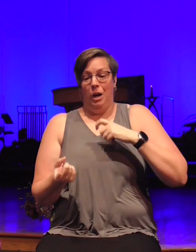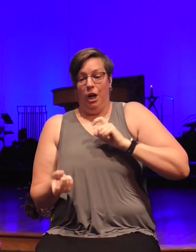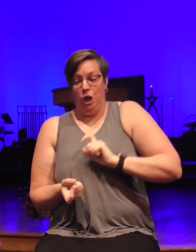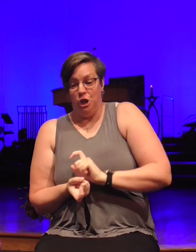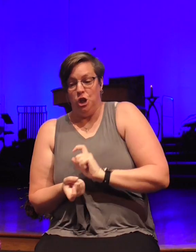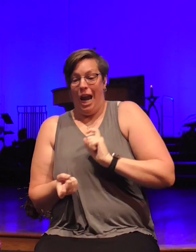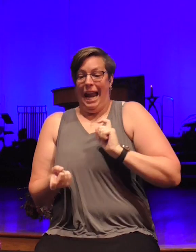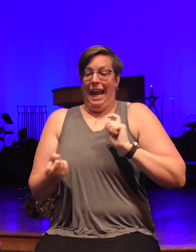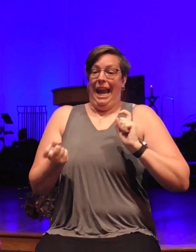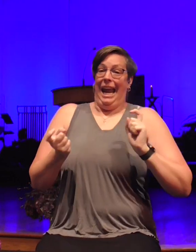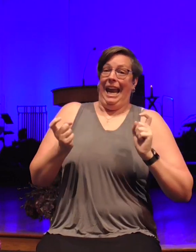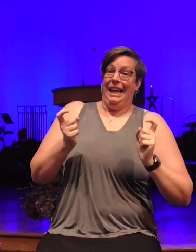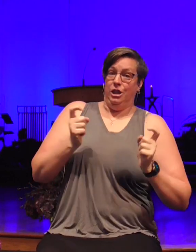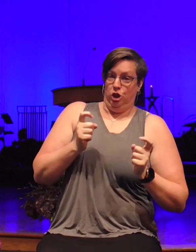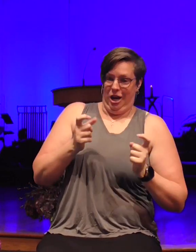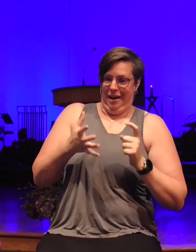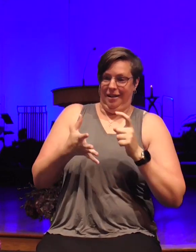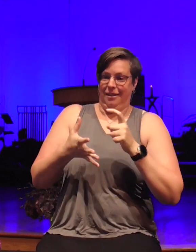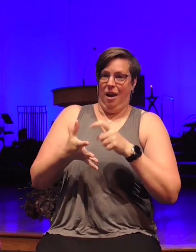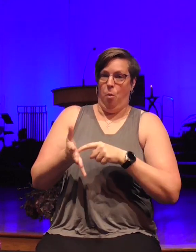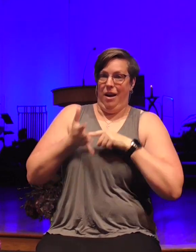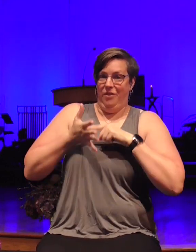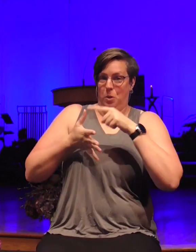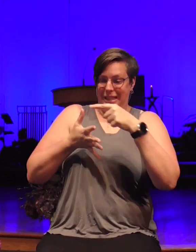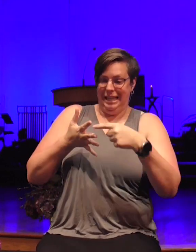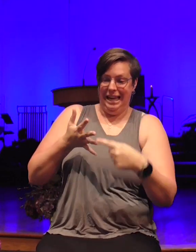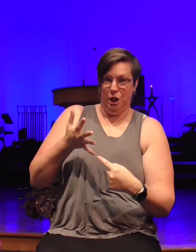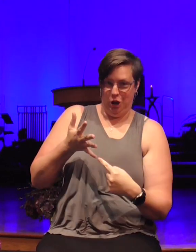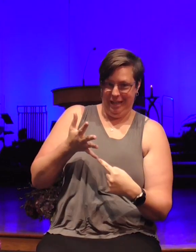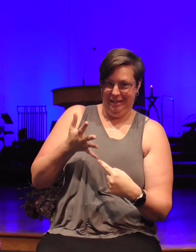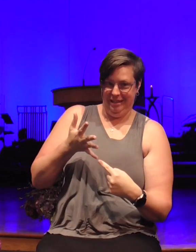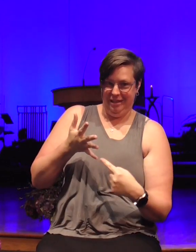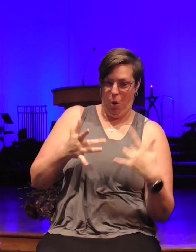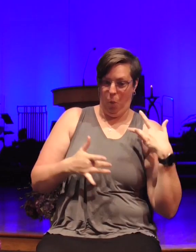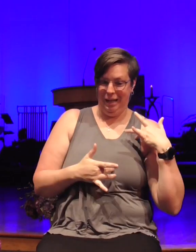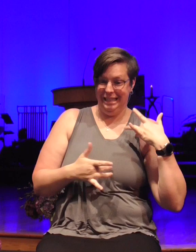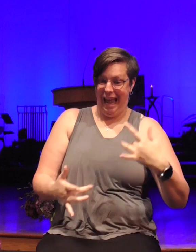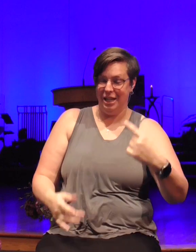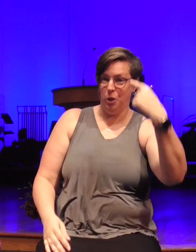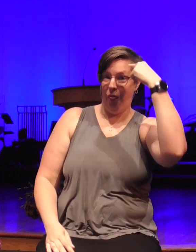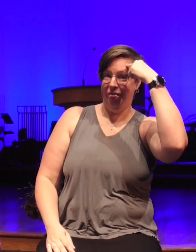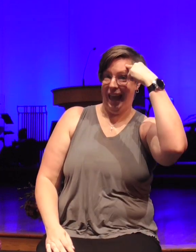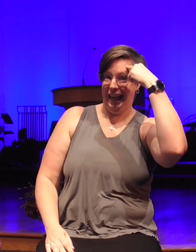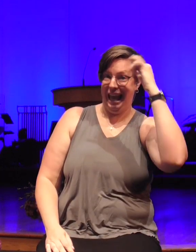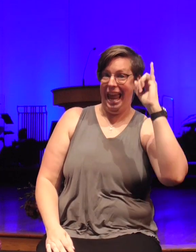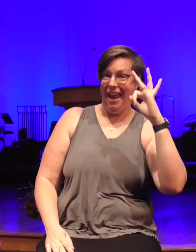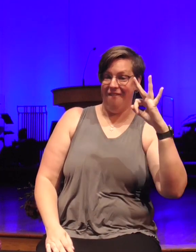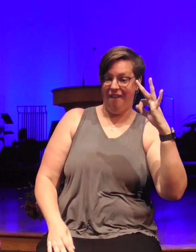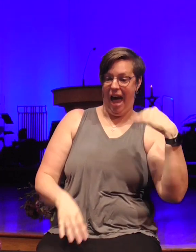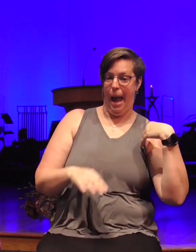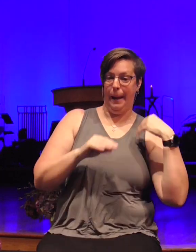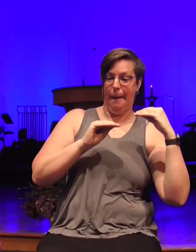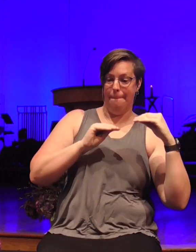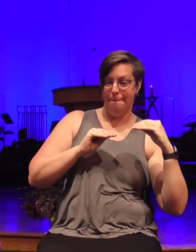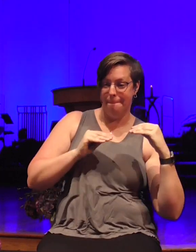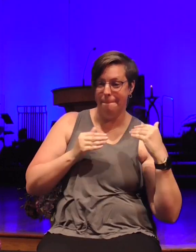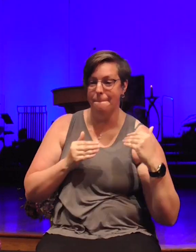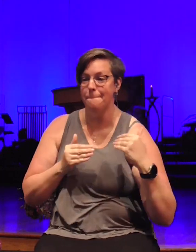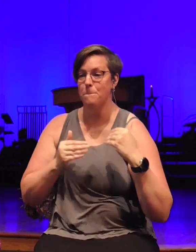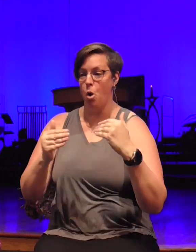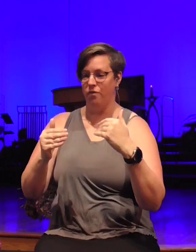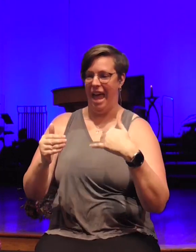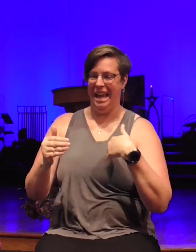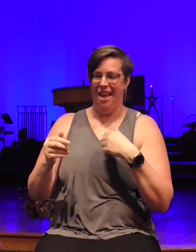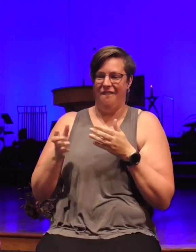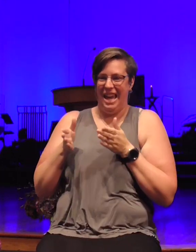change a condition, we tend to think, if I just could move this condition, if I could just get it to go